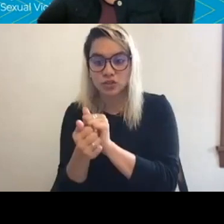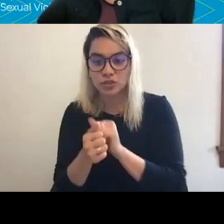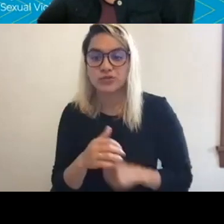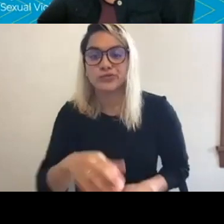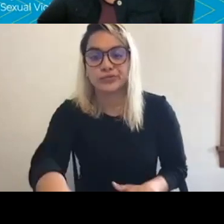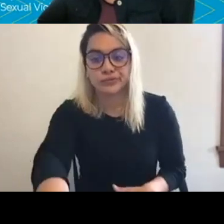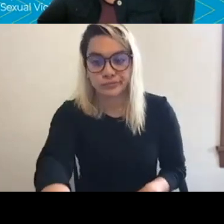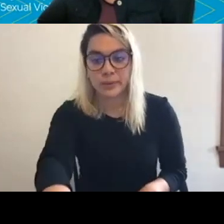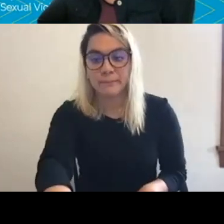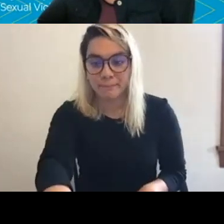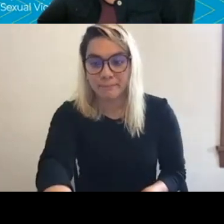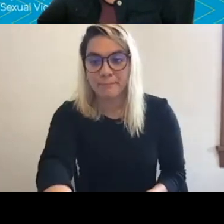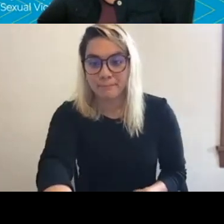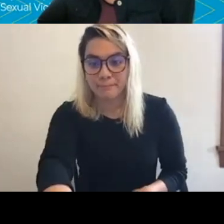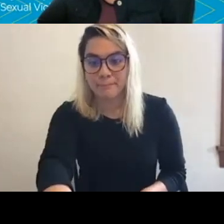positives.